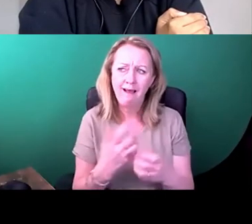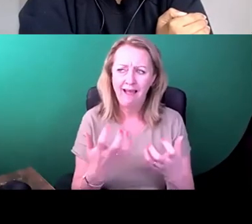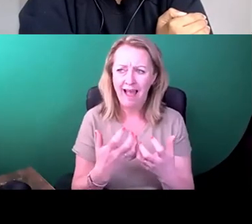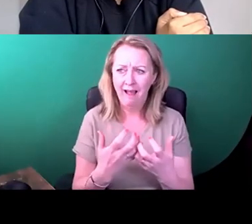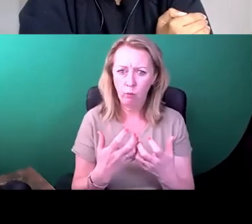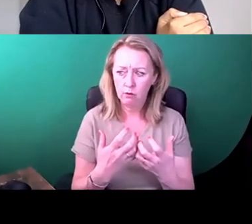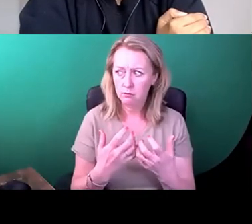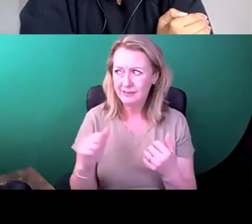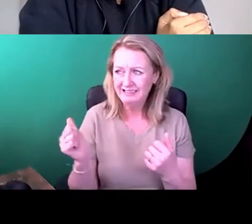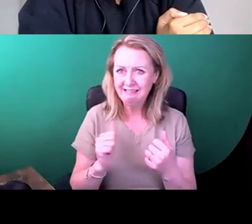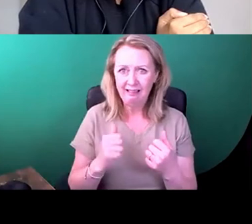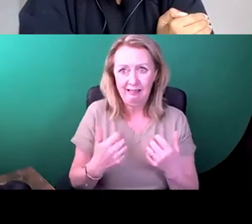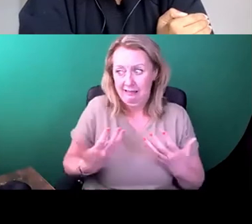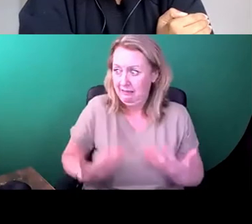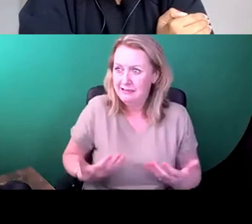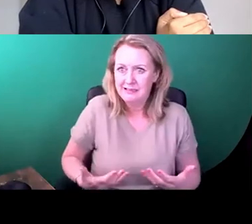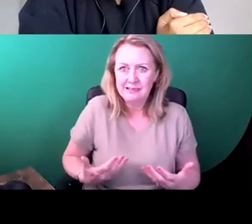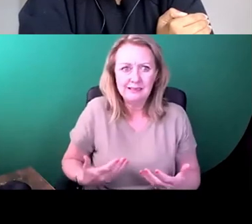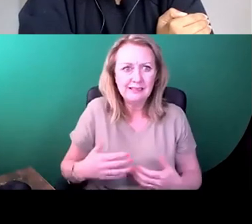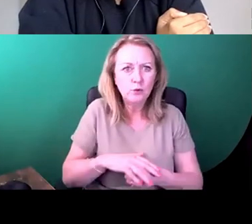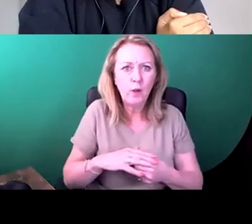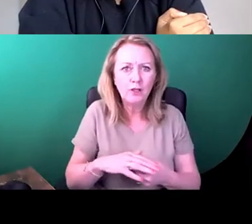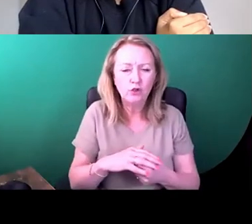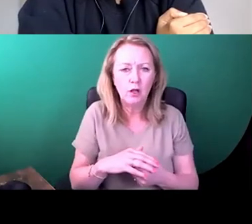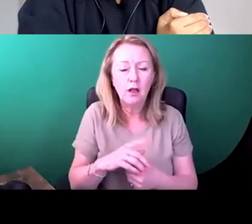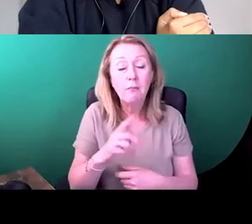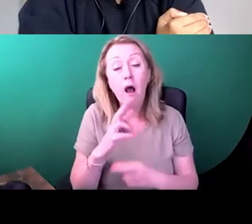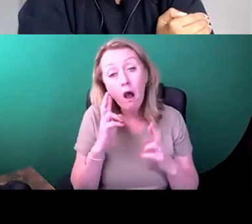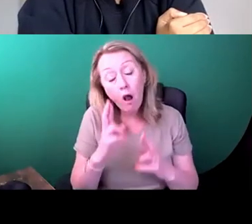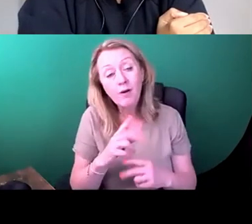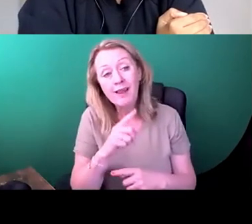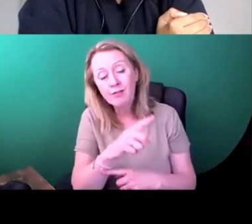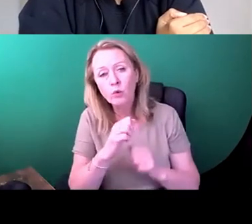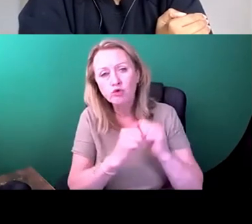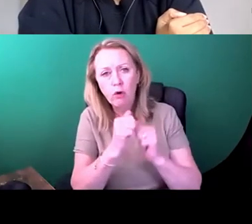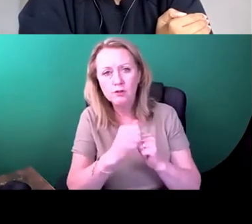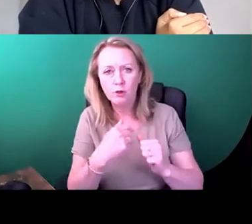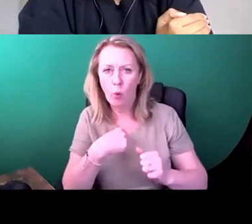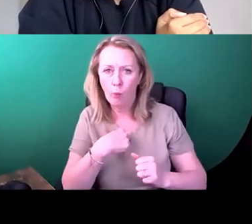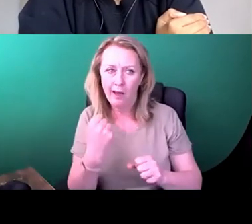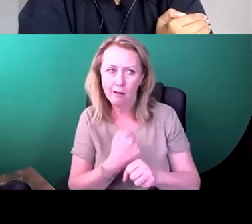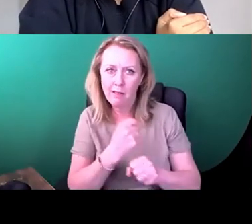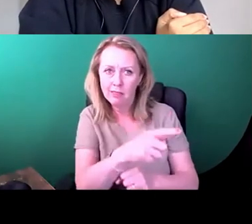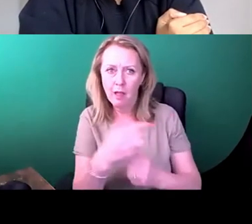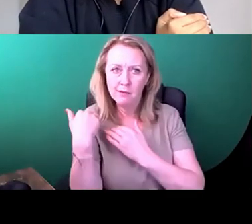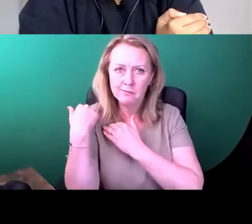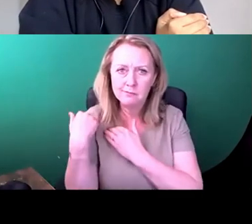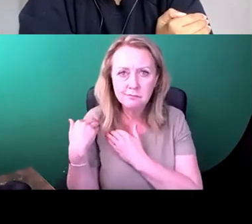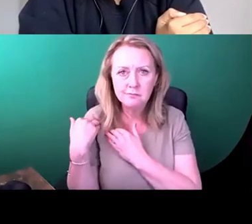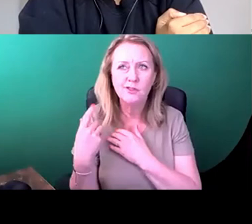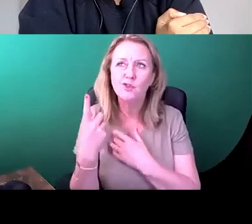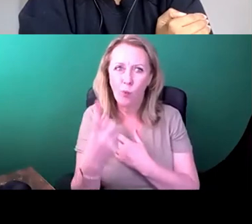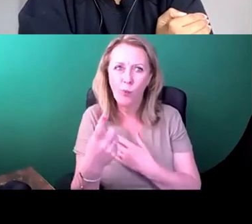ourselves here. But the hope lies in the fact that these structures are upheld by us and that we all have a stake in